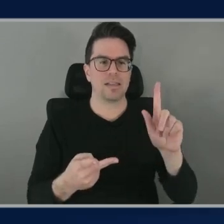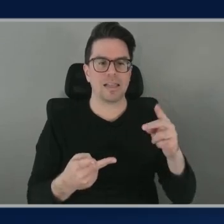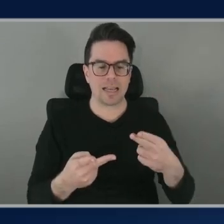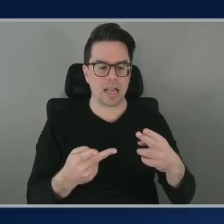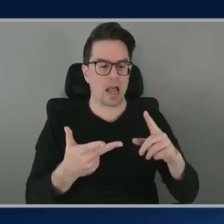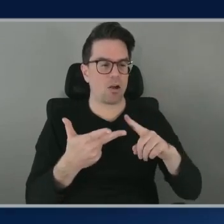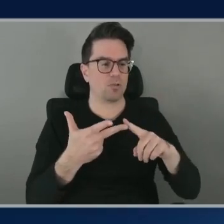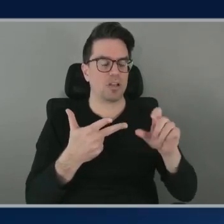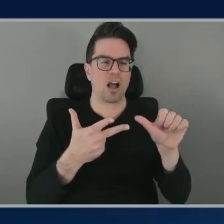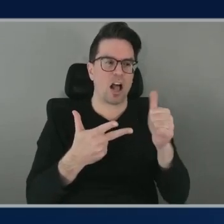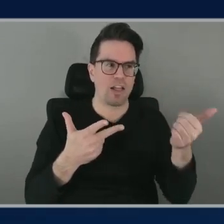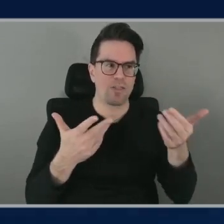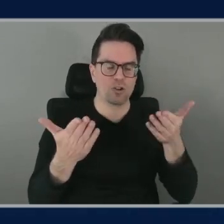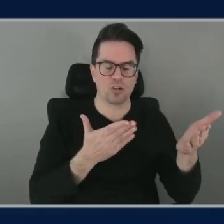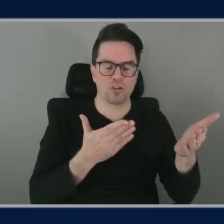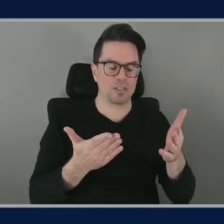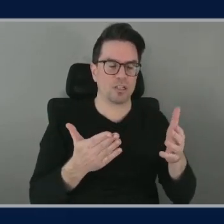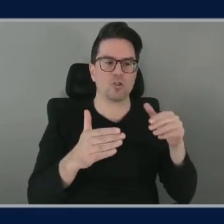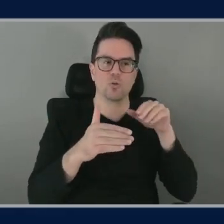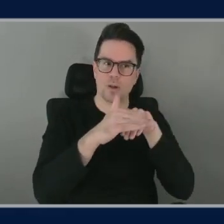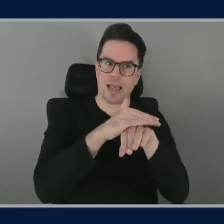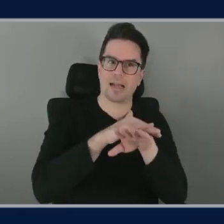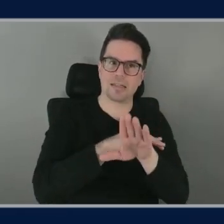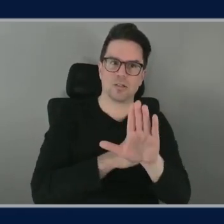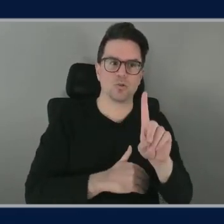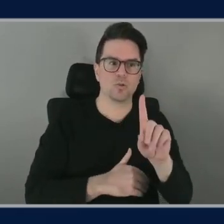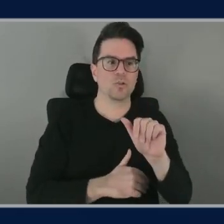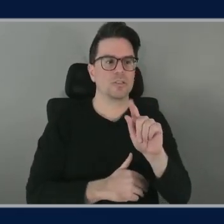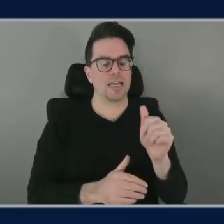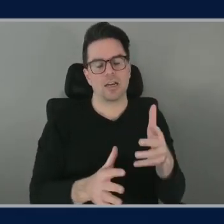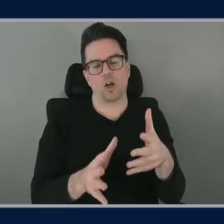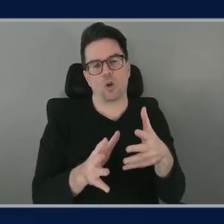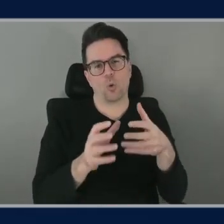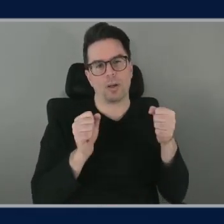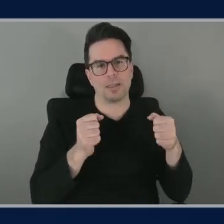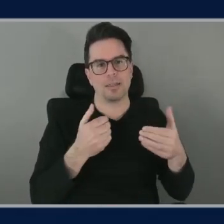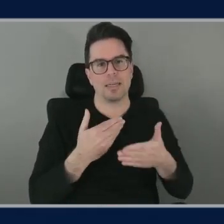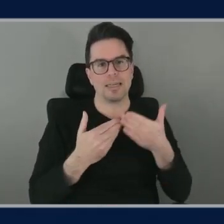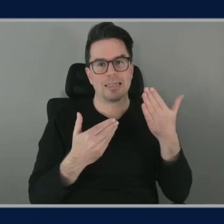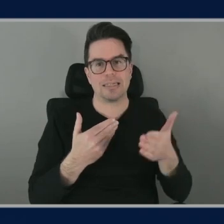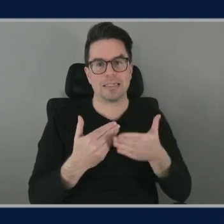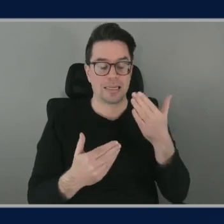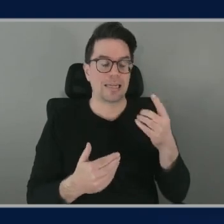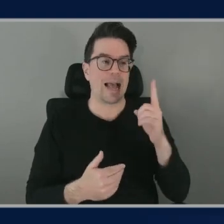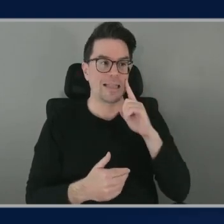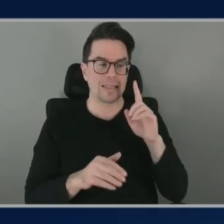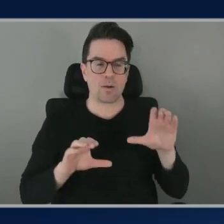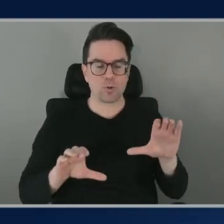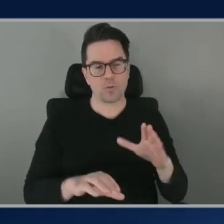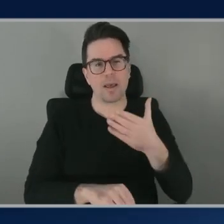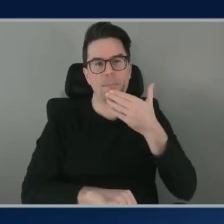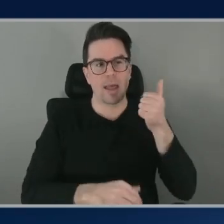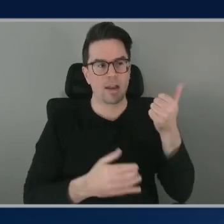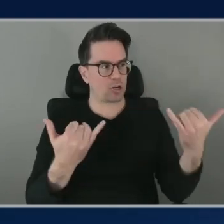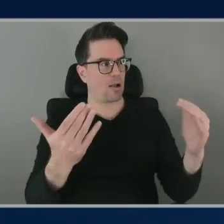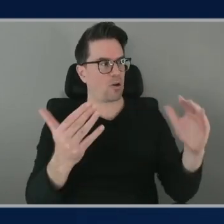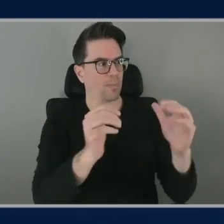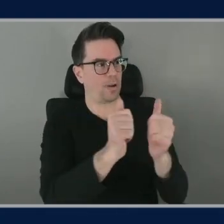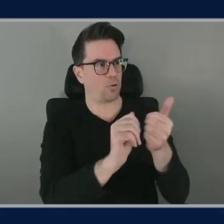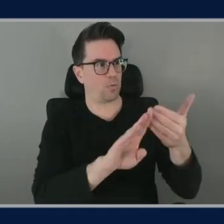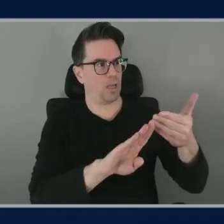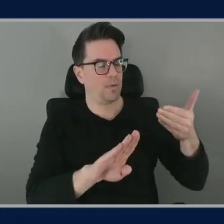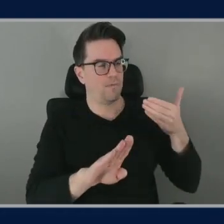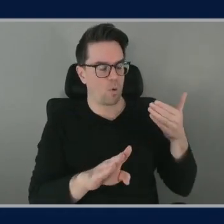really easily. And I think that's something maybe we're doing that better now than we have in years past, where I think we're awesome at making these individual services,